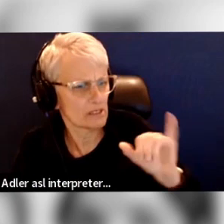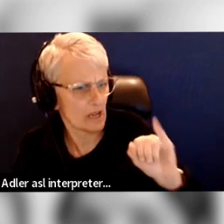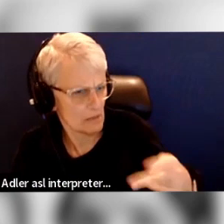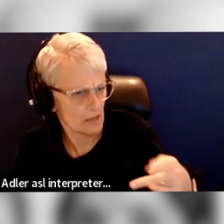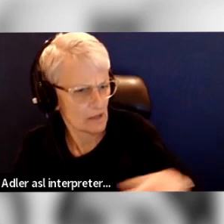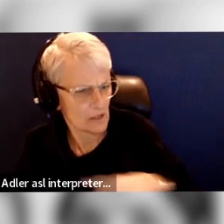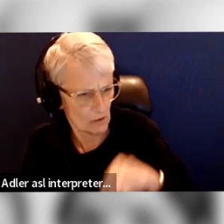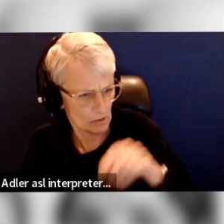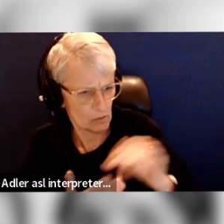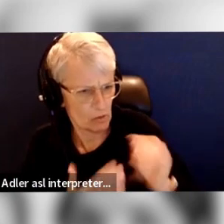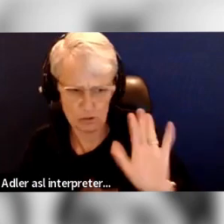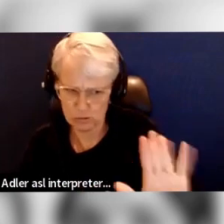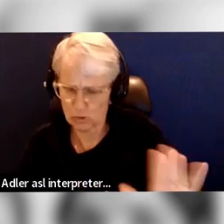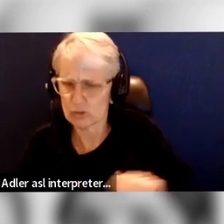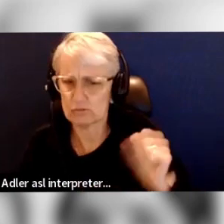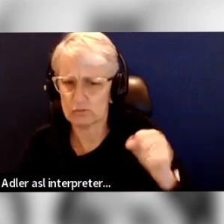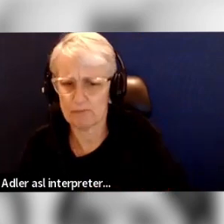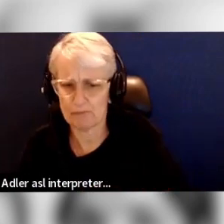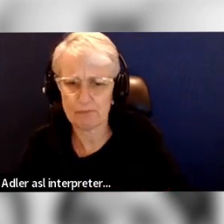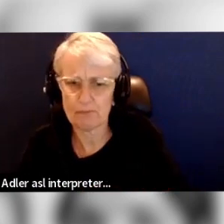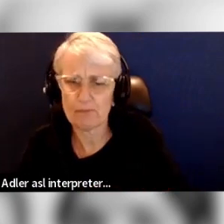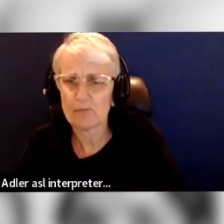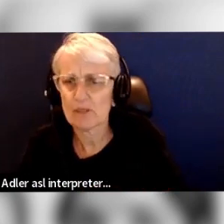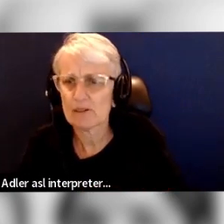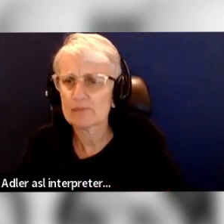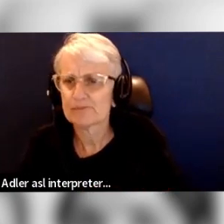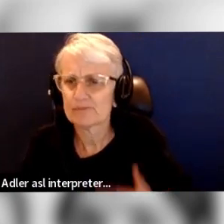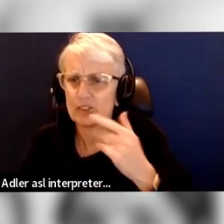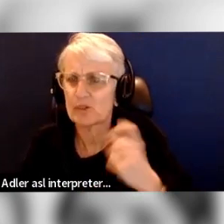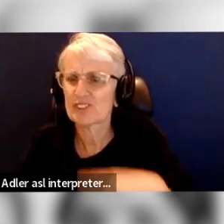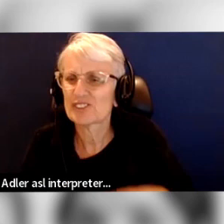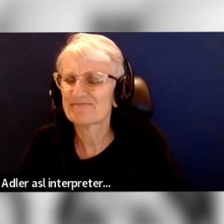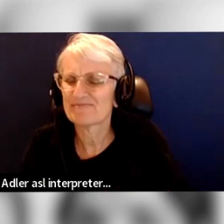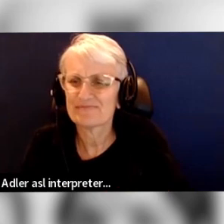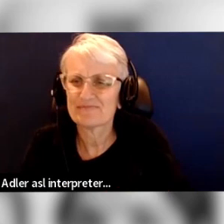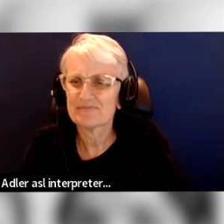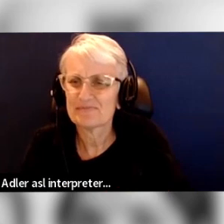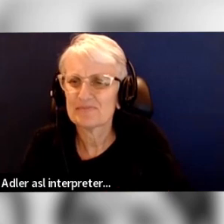in the project, that is 100% yours. Great, thank Good, you. great question. That's a good question.